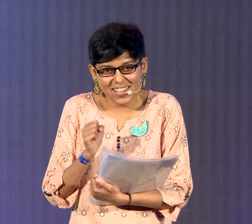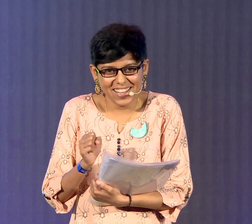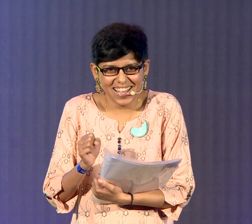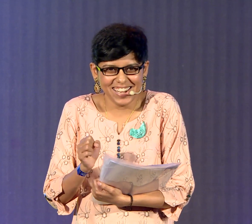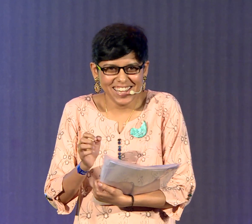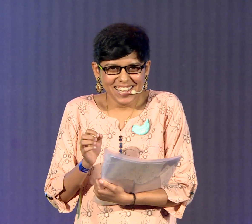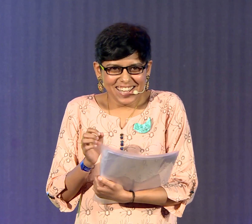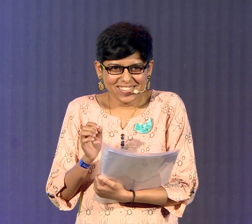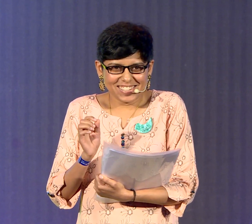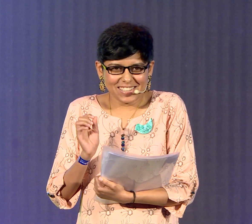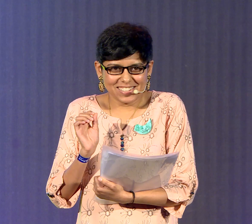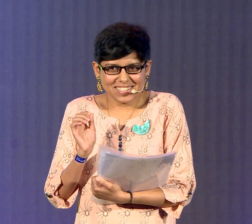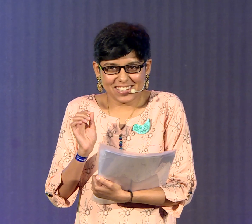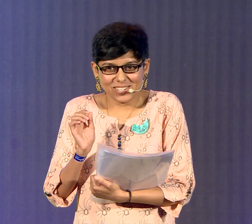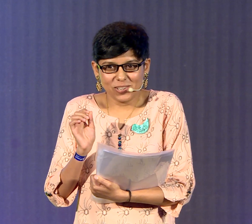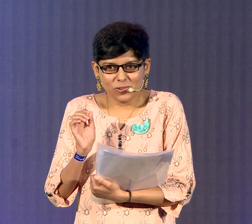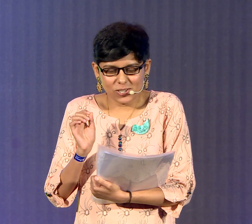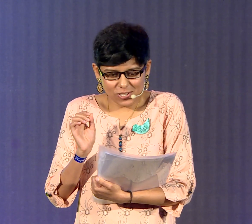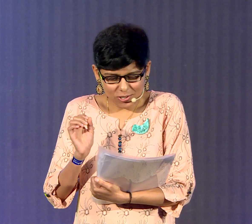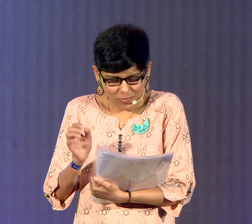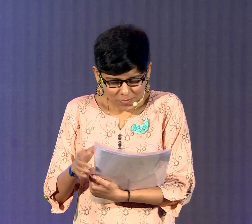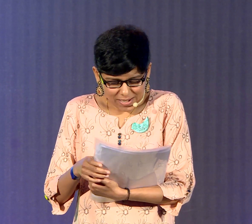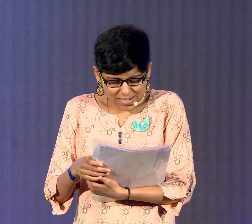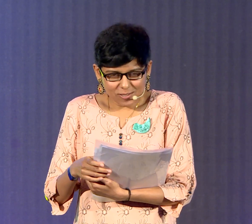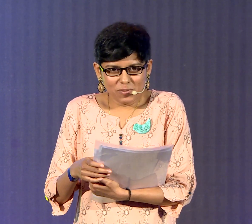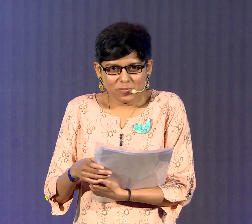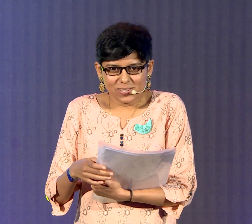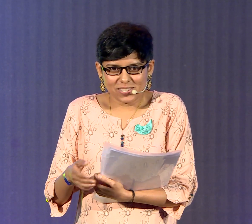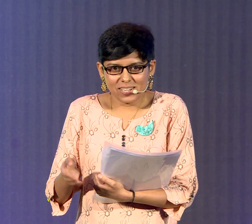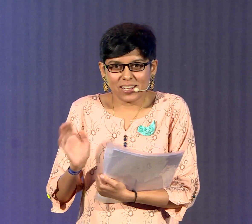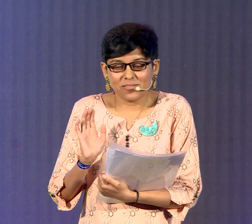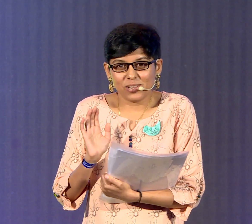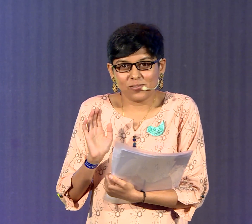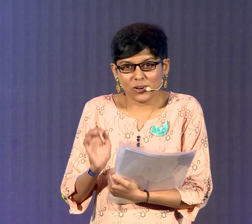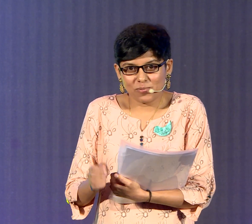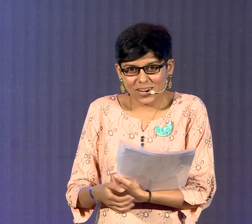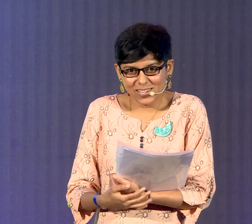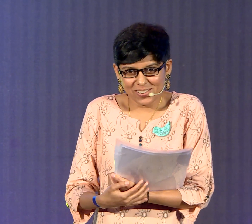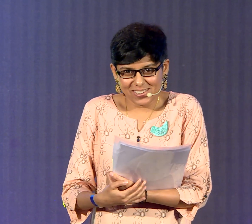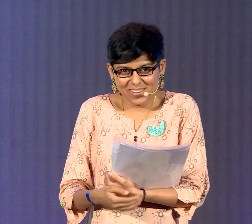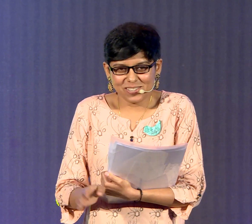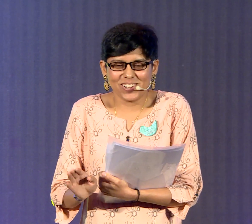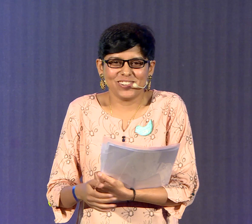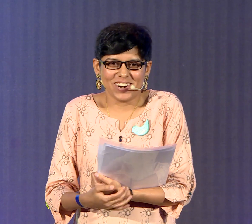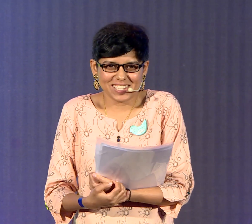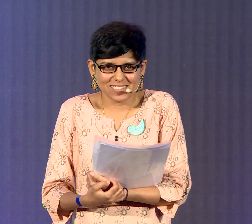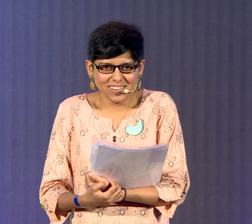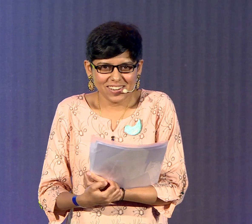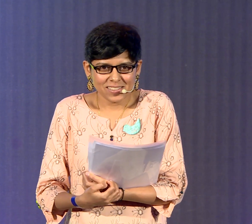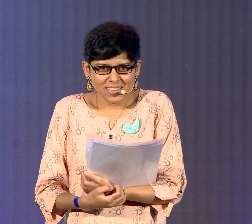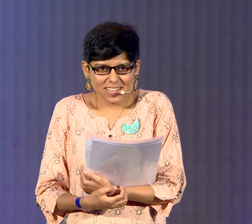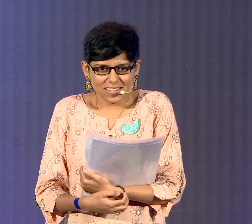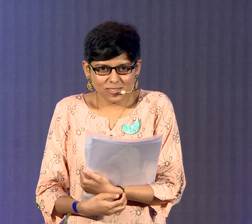Gotcha." And then I would say, "This is Asha, you know what to do." So people used to say, "I fell for your prank, you're a typical